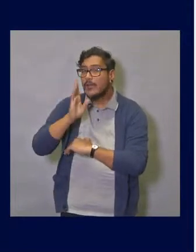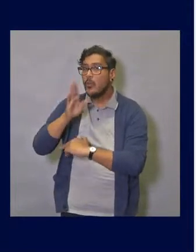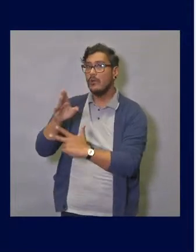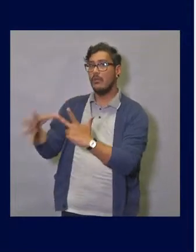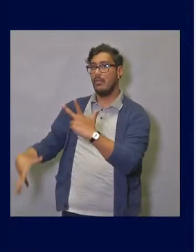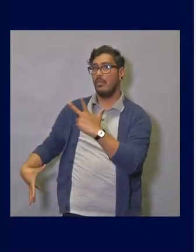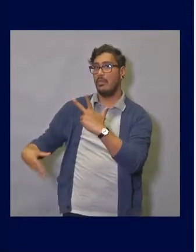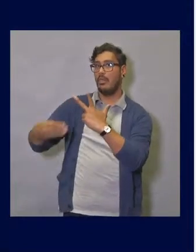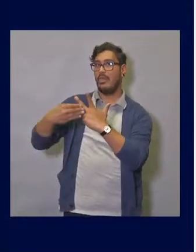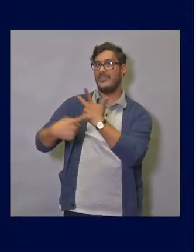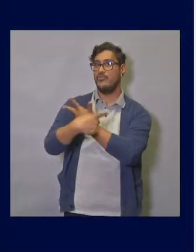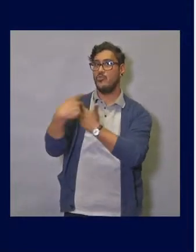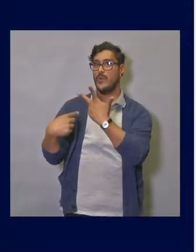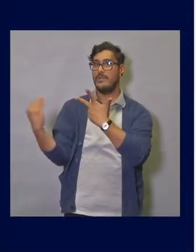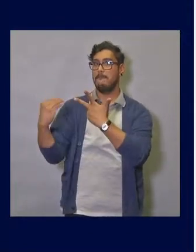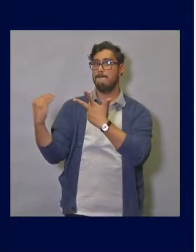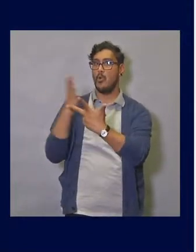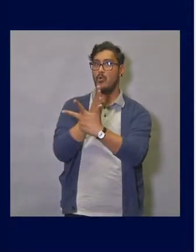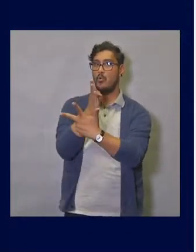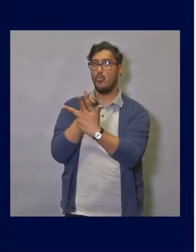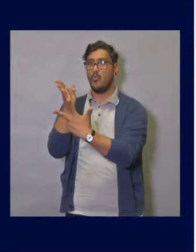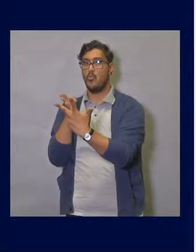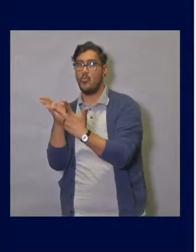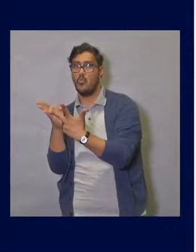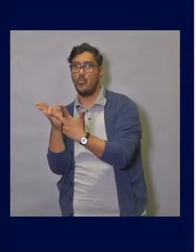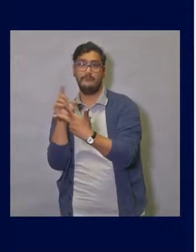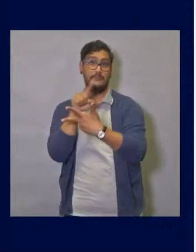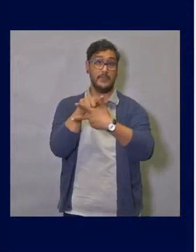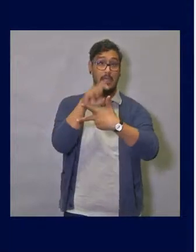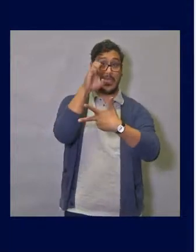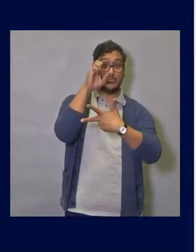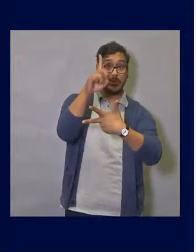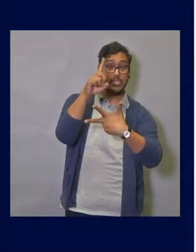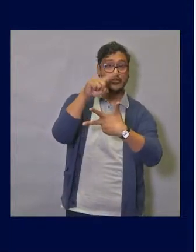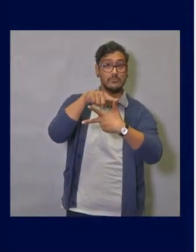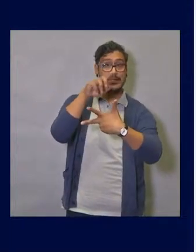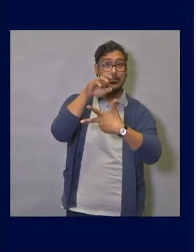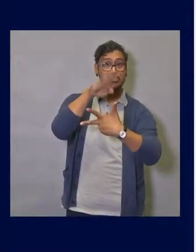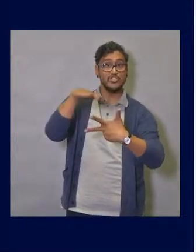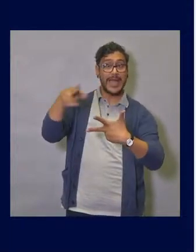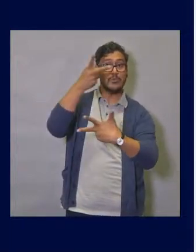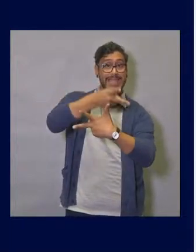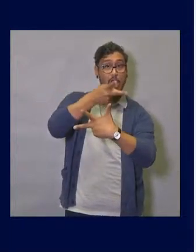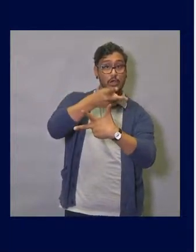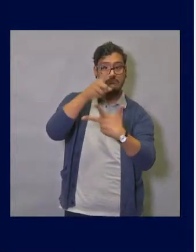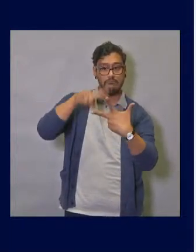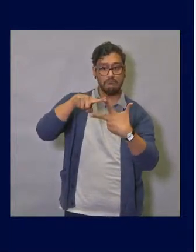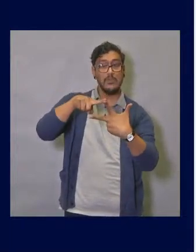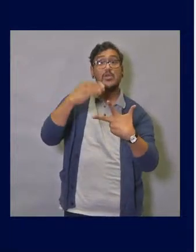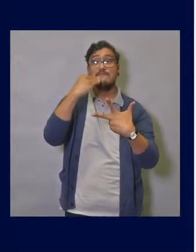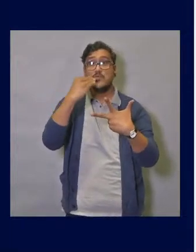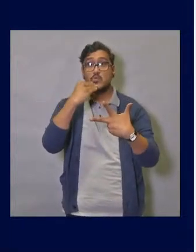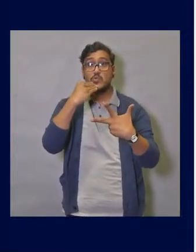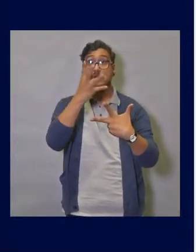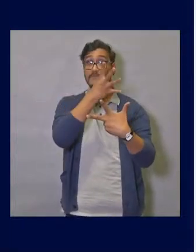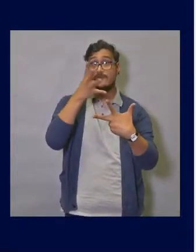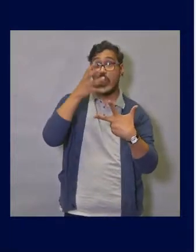eligible for the vaccine: education and childcare workers, food and agriculture workers, and emergency